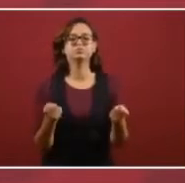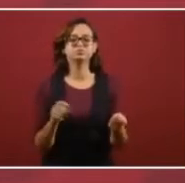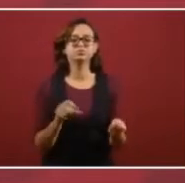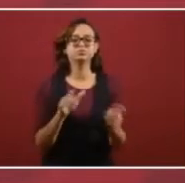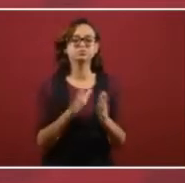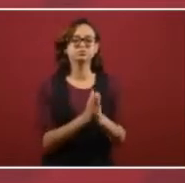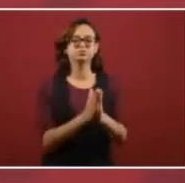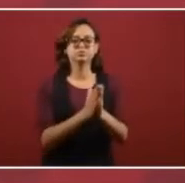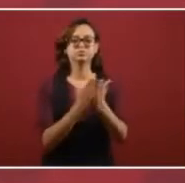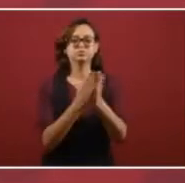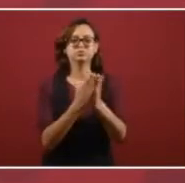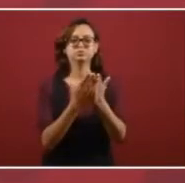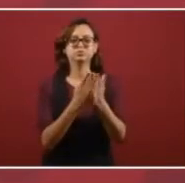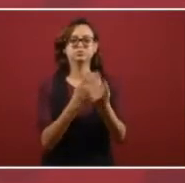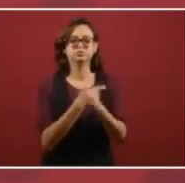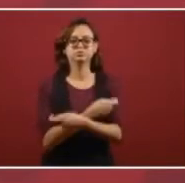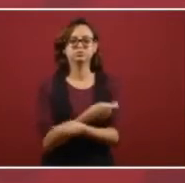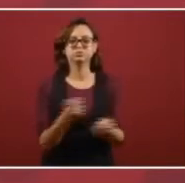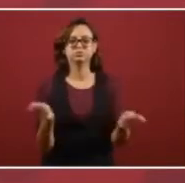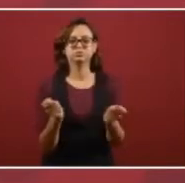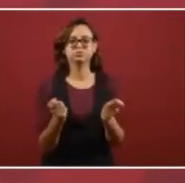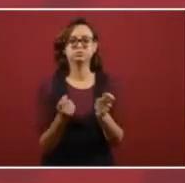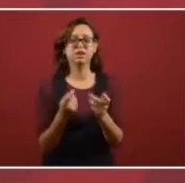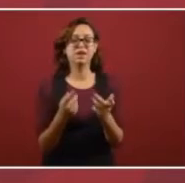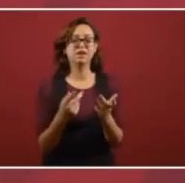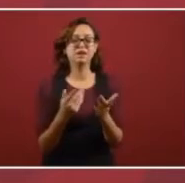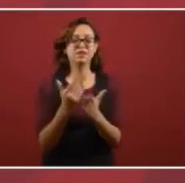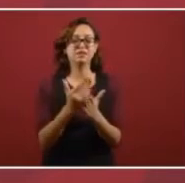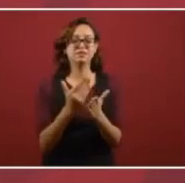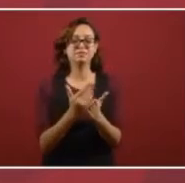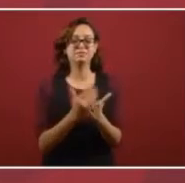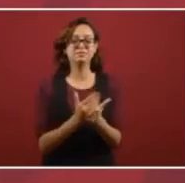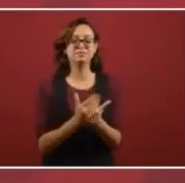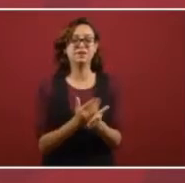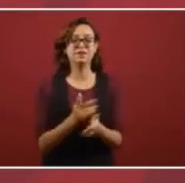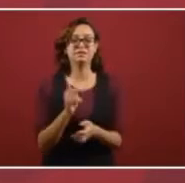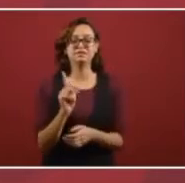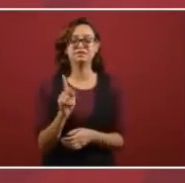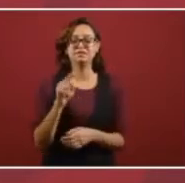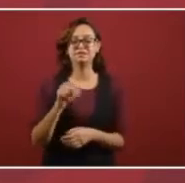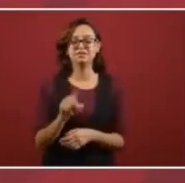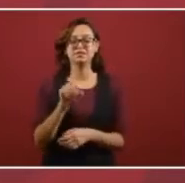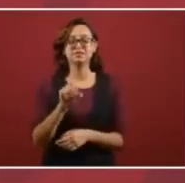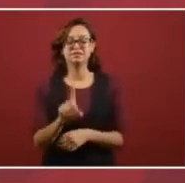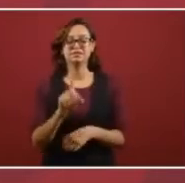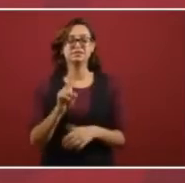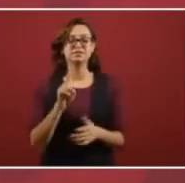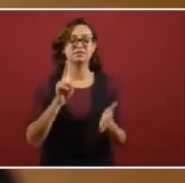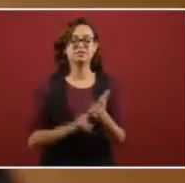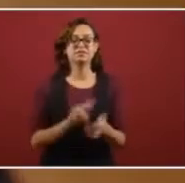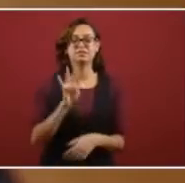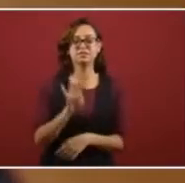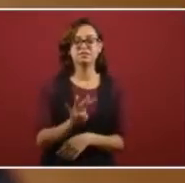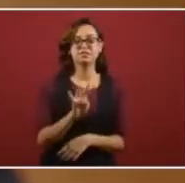este documento, this document. Es el plan nacional, it's the National Plan for Development.